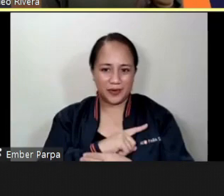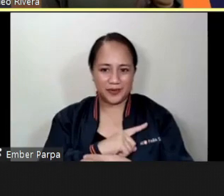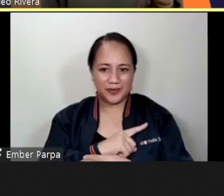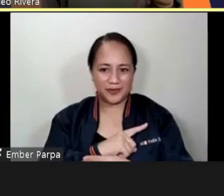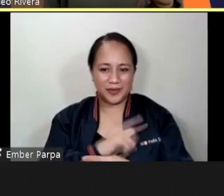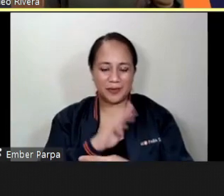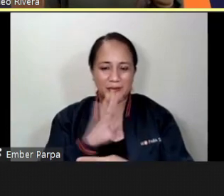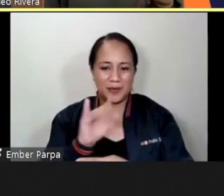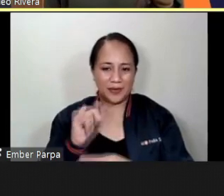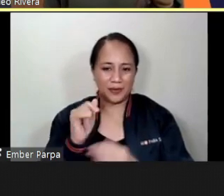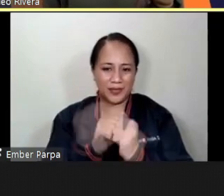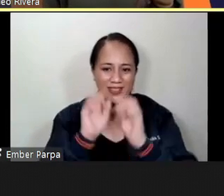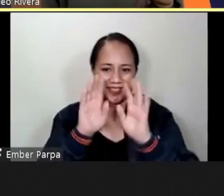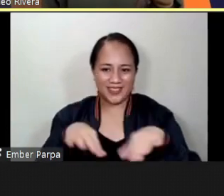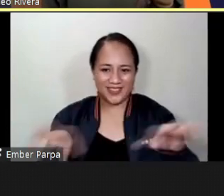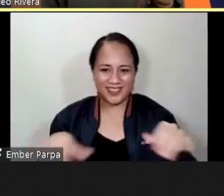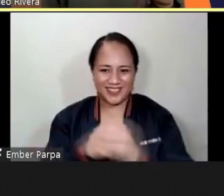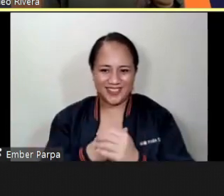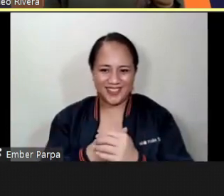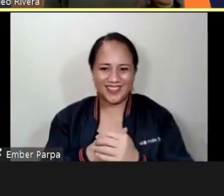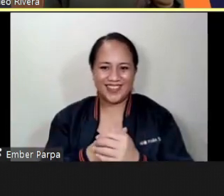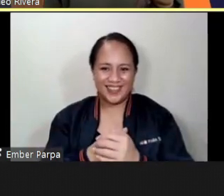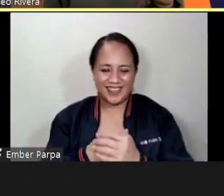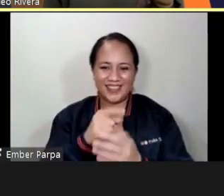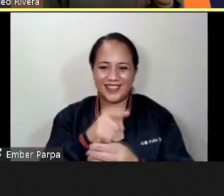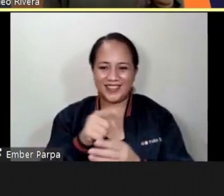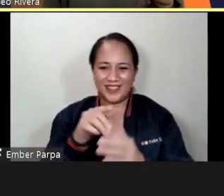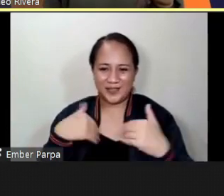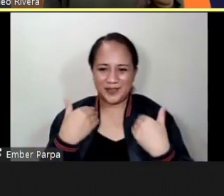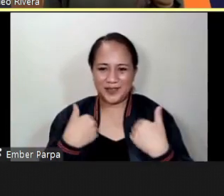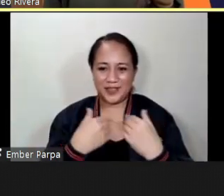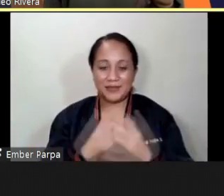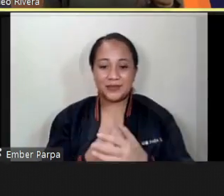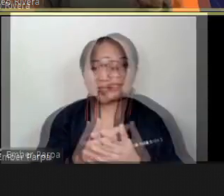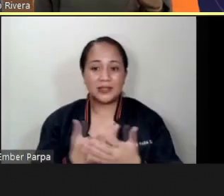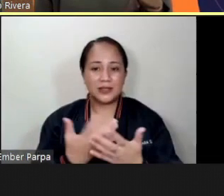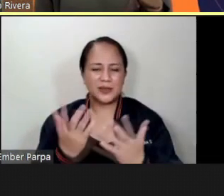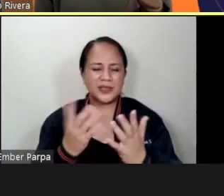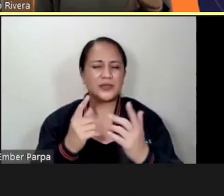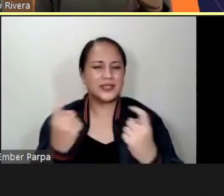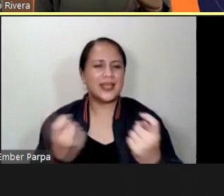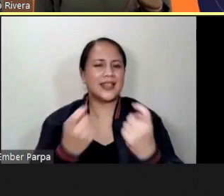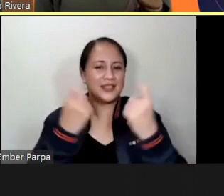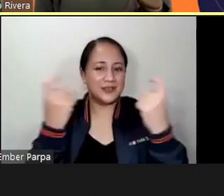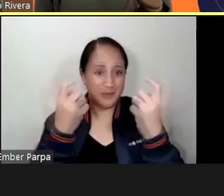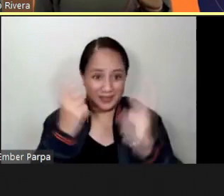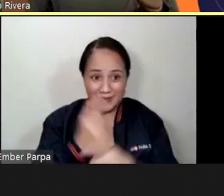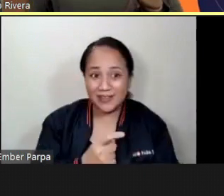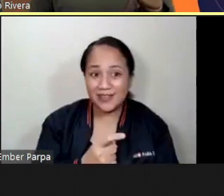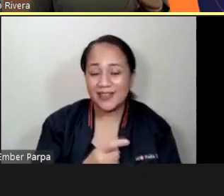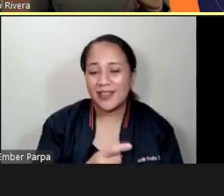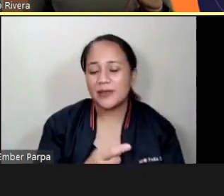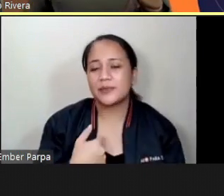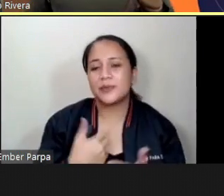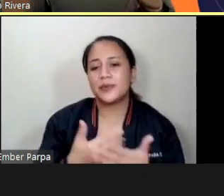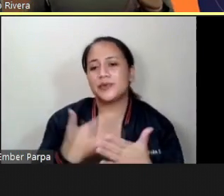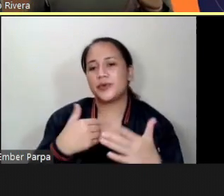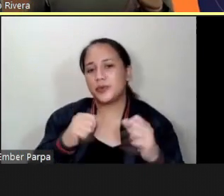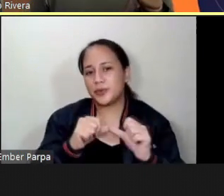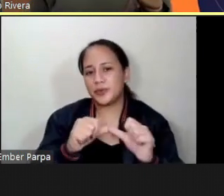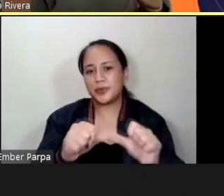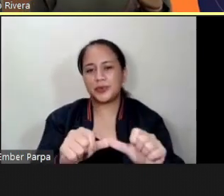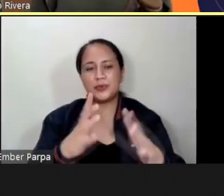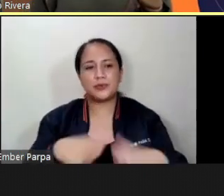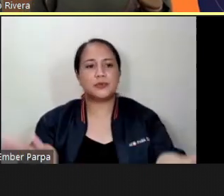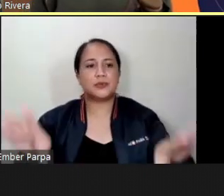by, and with the children and youth. And that deserves a celebration, don't you guys think? But before we move on to the